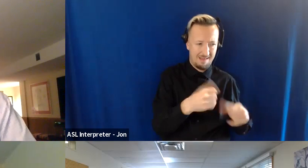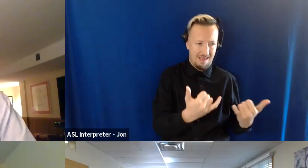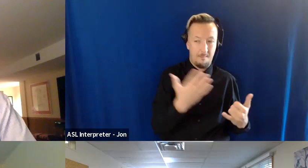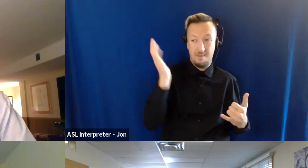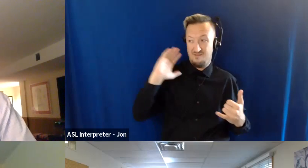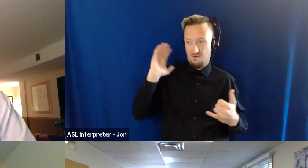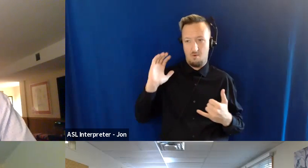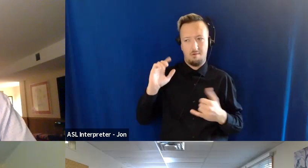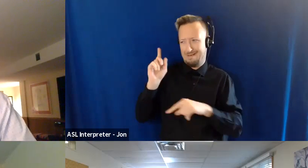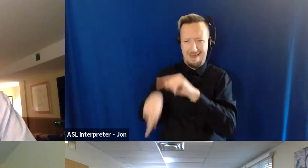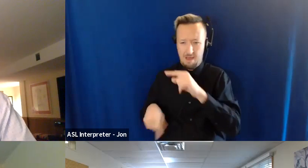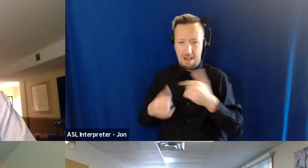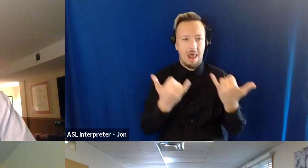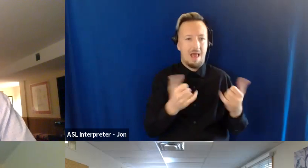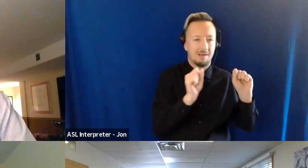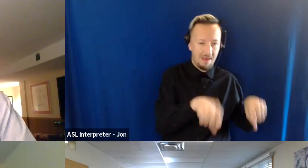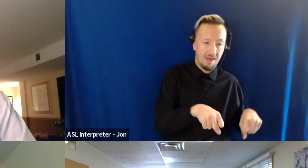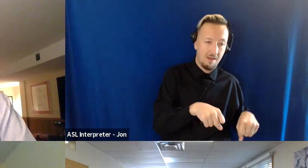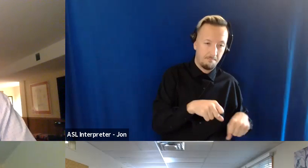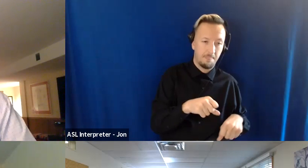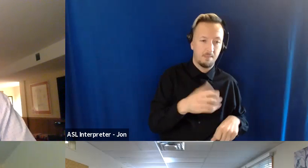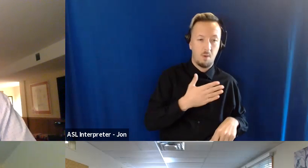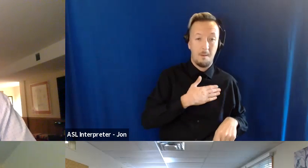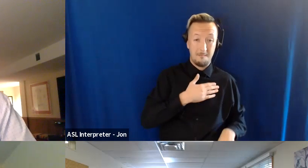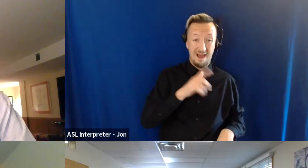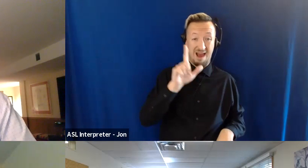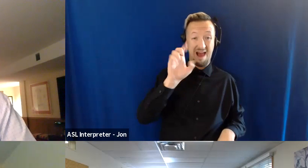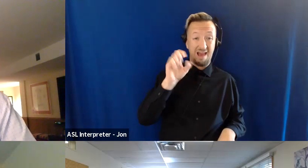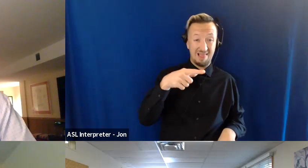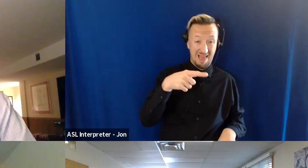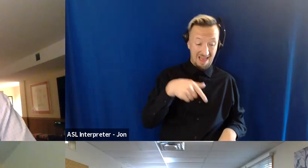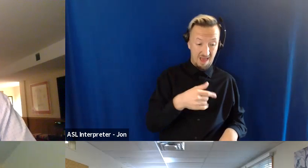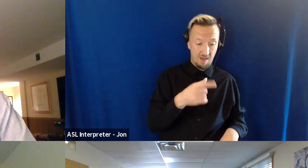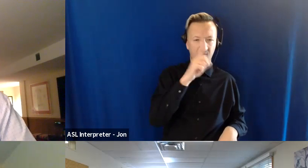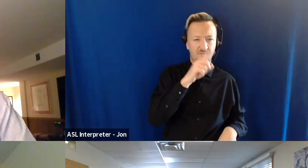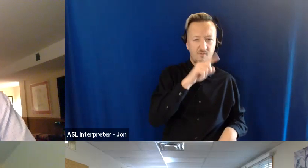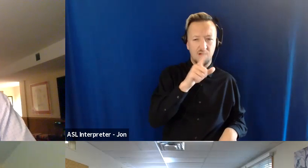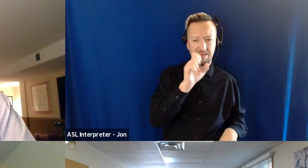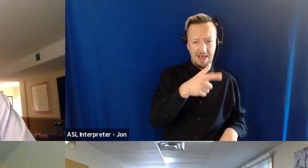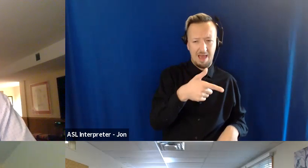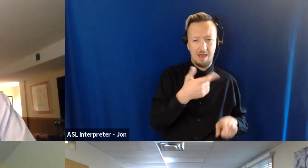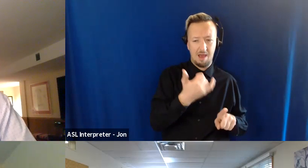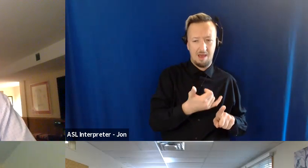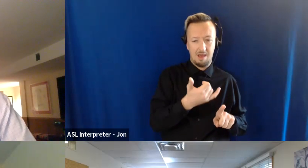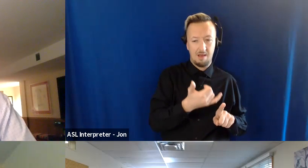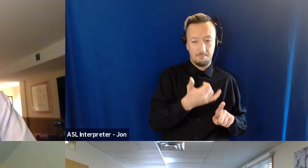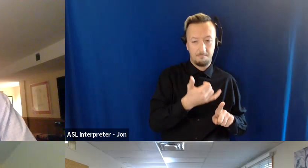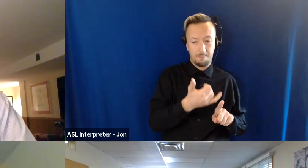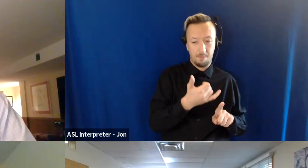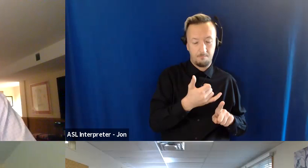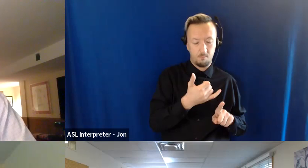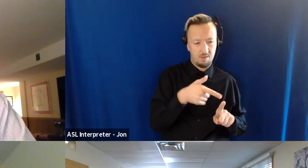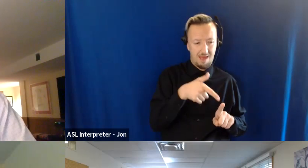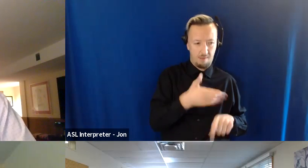prosthetic leg is 1,000 times better than somebody back in their day, so ours is going by leaps and